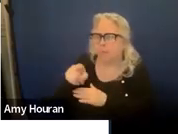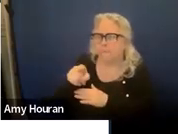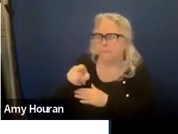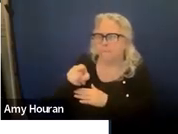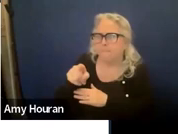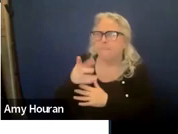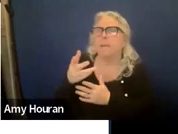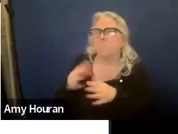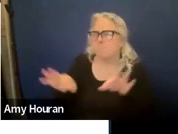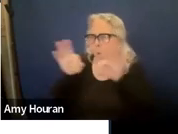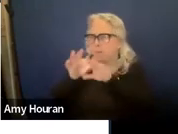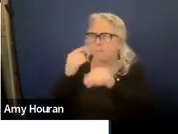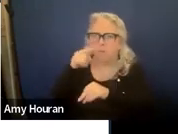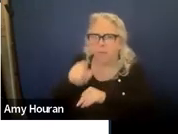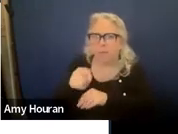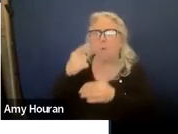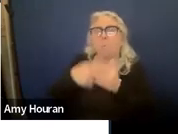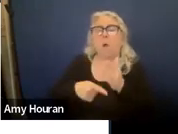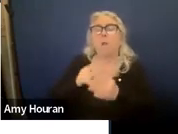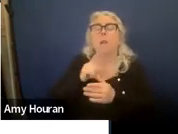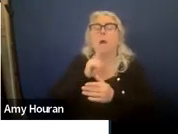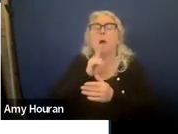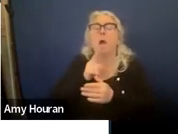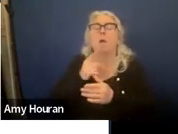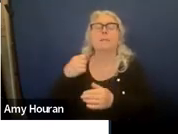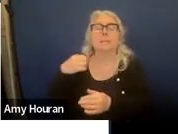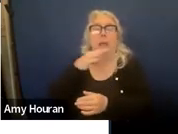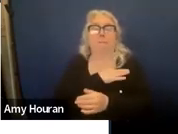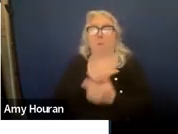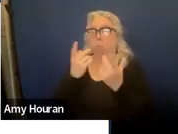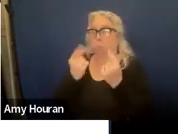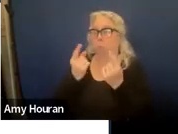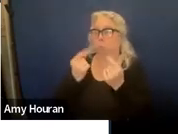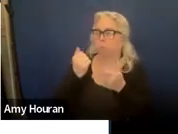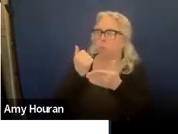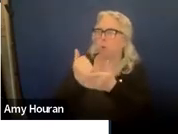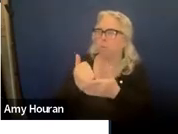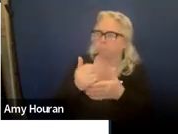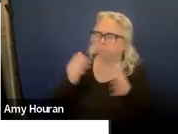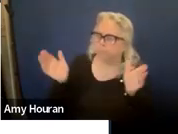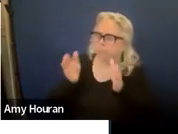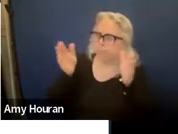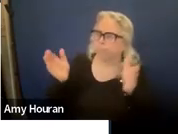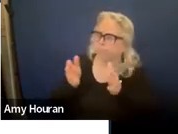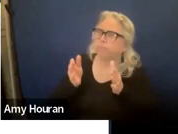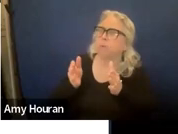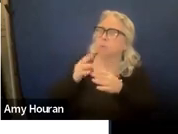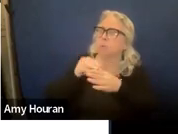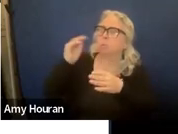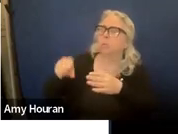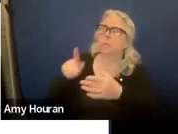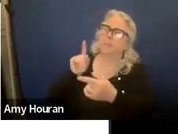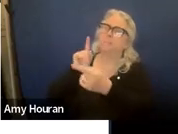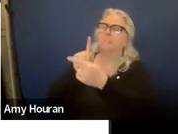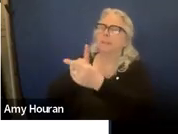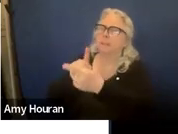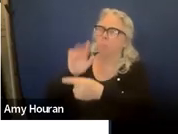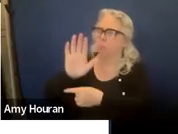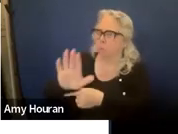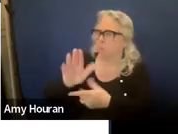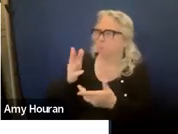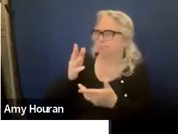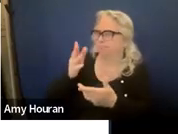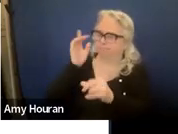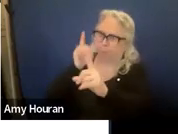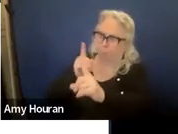are, you know, you all doing as a staff to really help the student achieve those goals and live that meaningful day